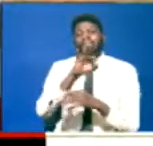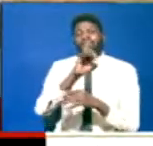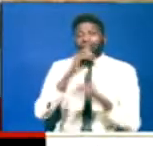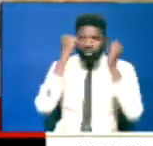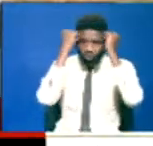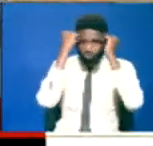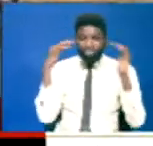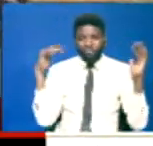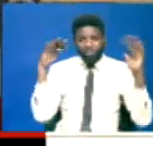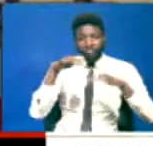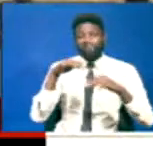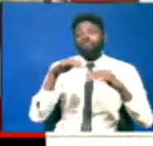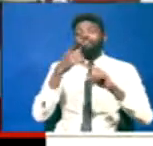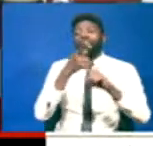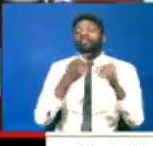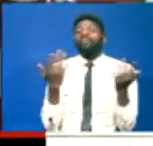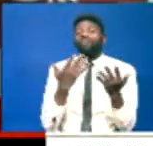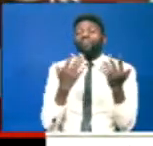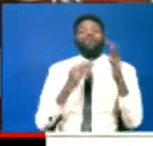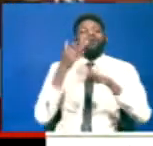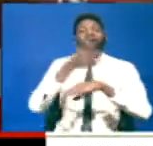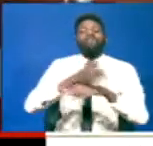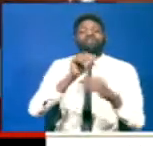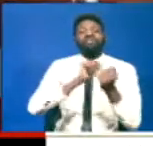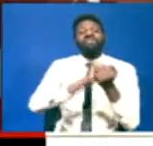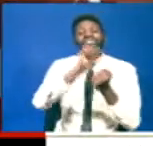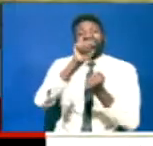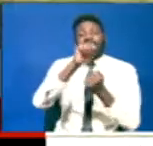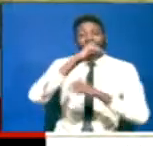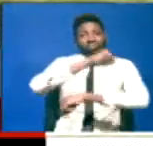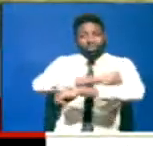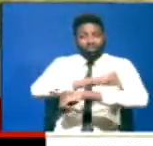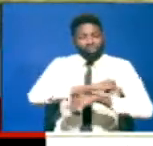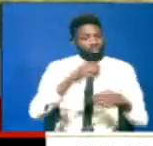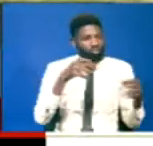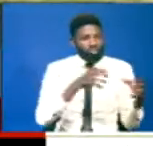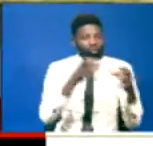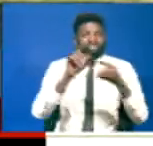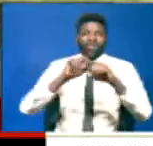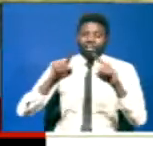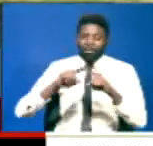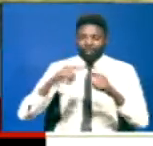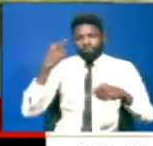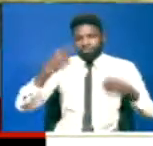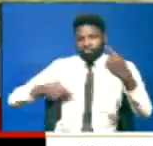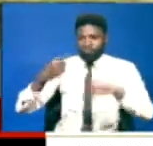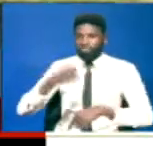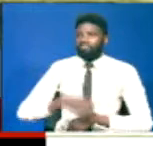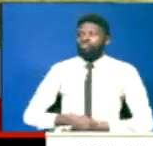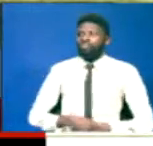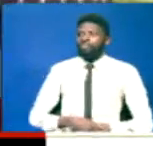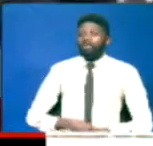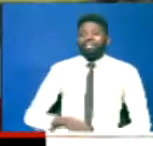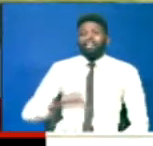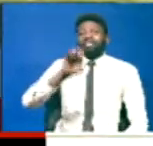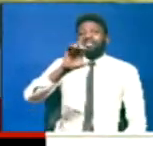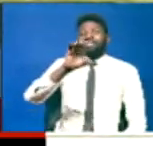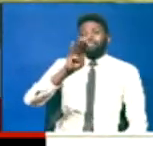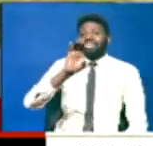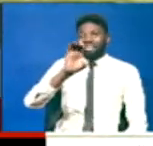from over 15 schools competing in different categories. Competency-based curriculum CBC